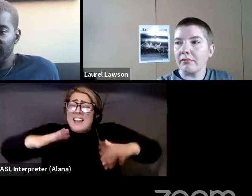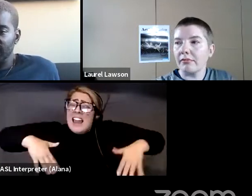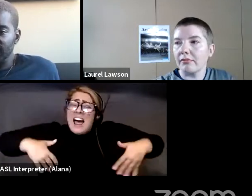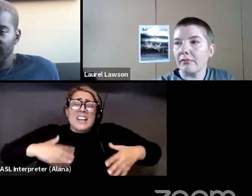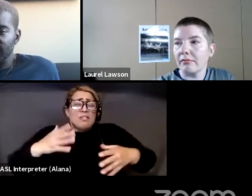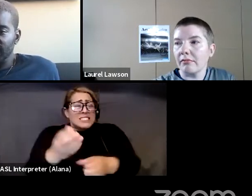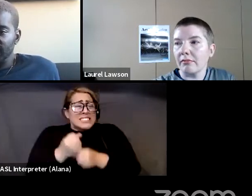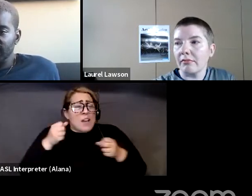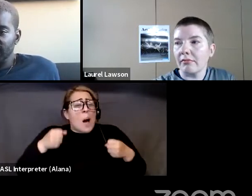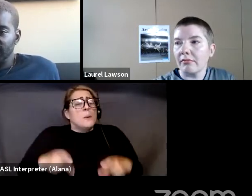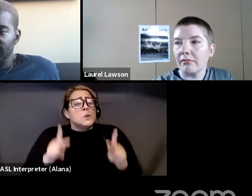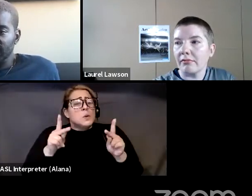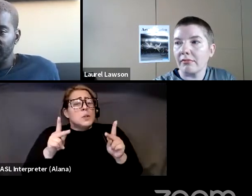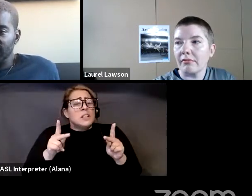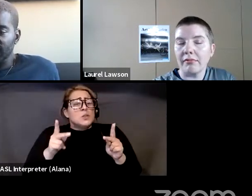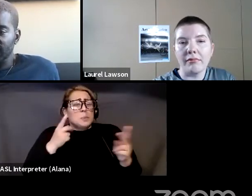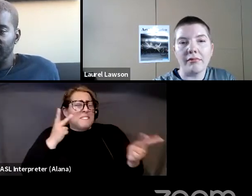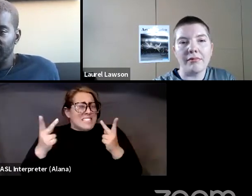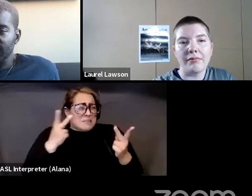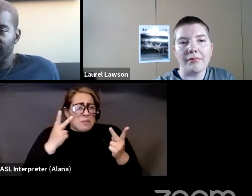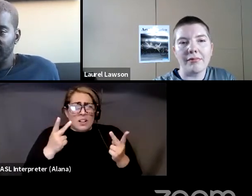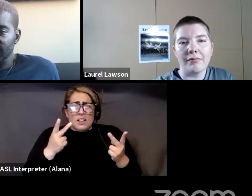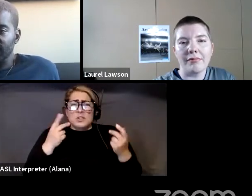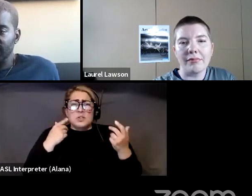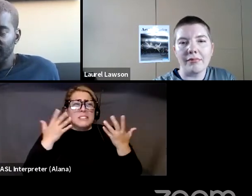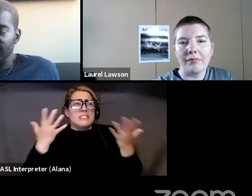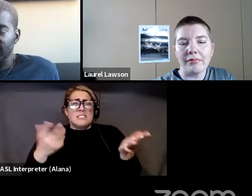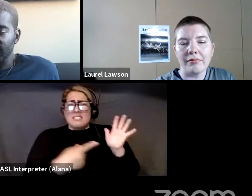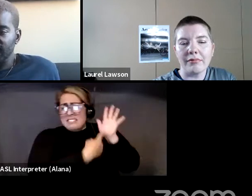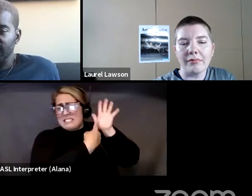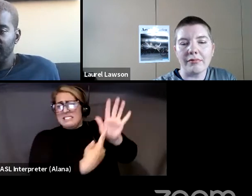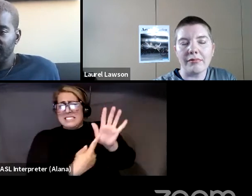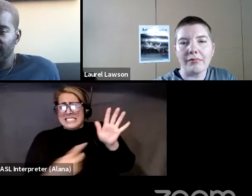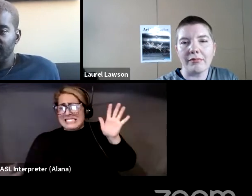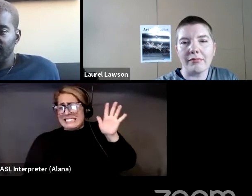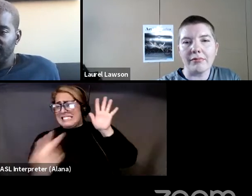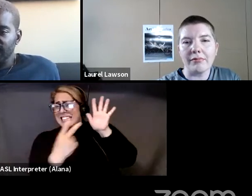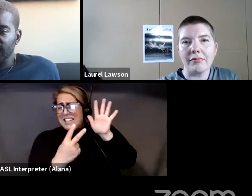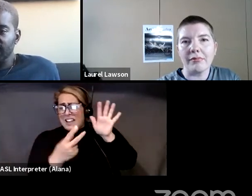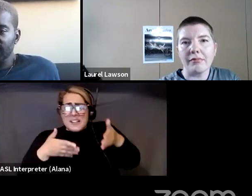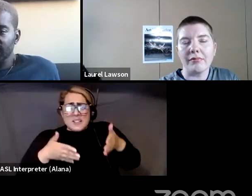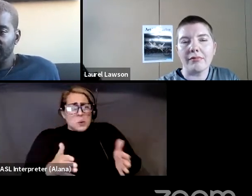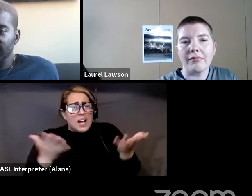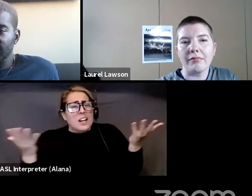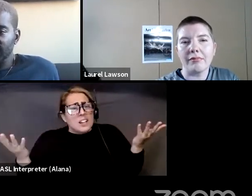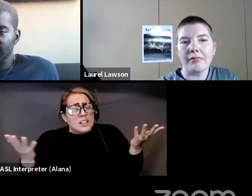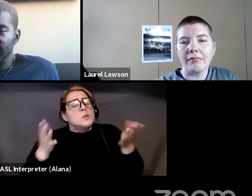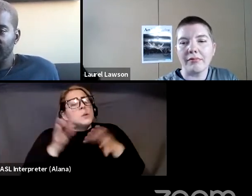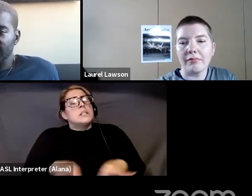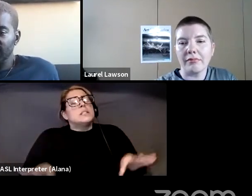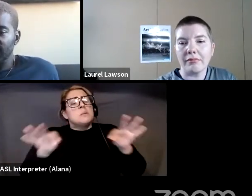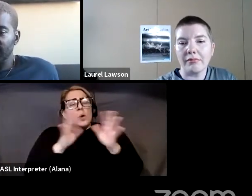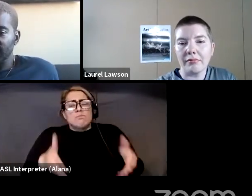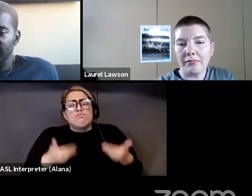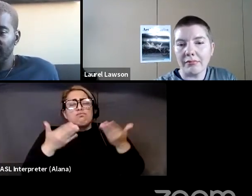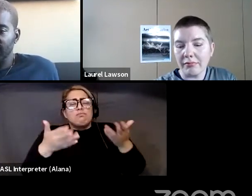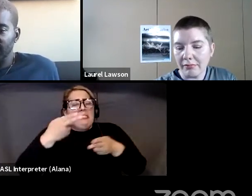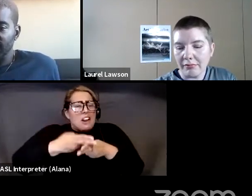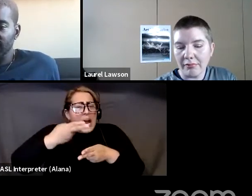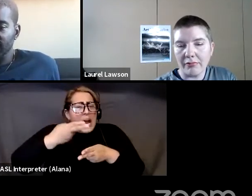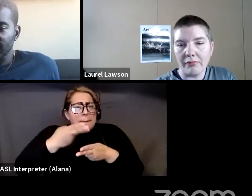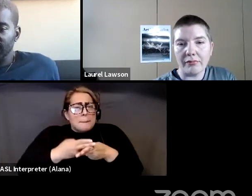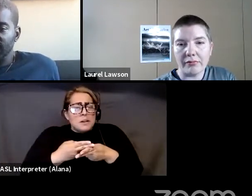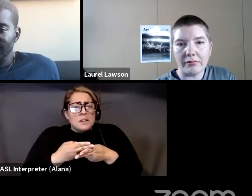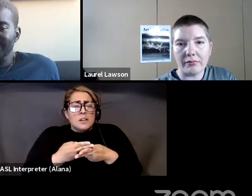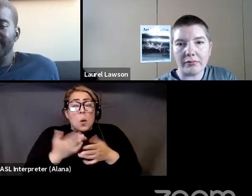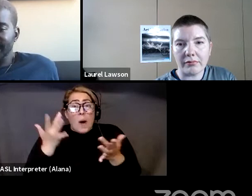be visible or seen in this way. So it's important for us to name them in hopes that people